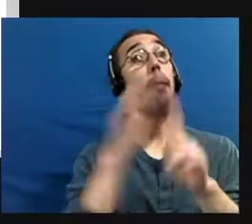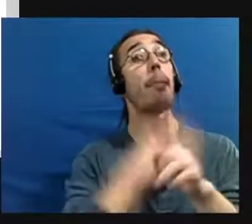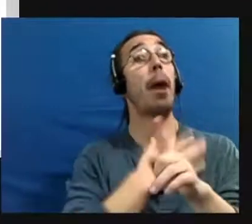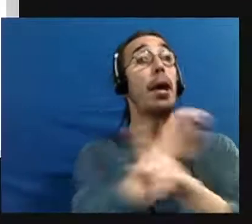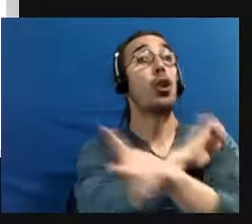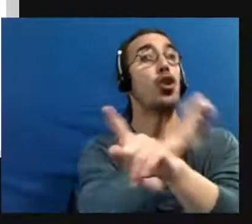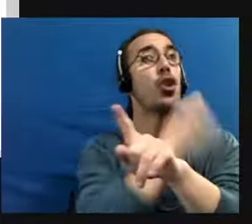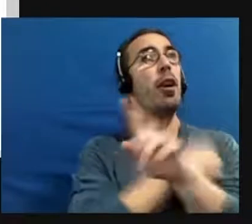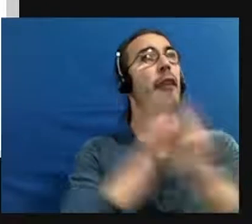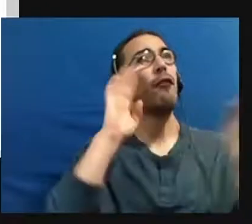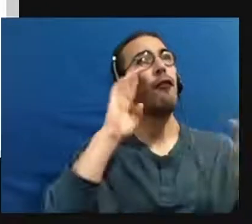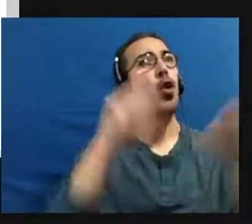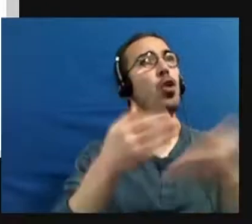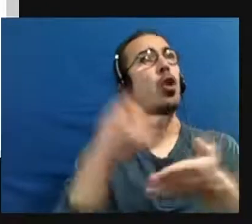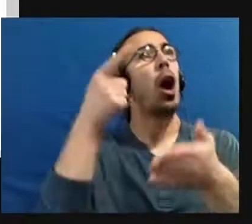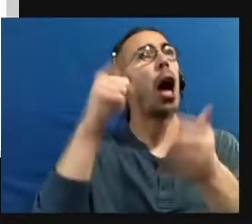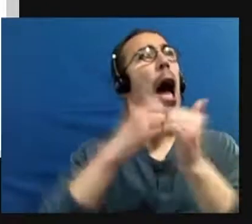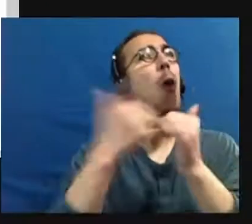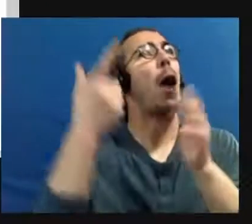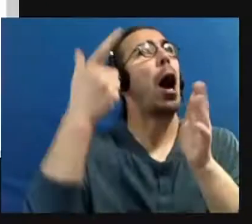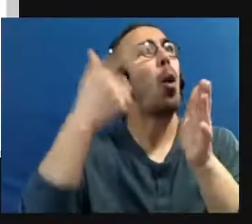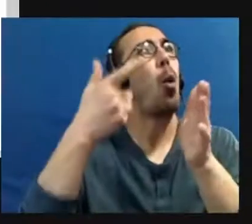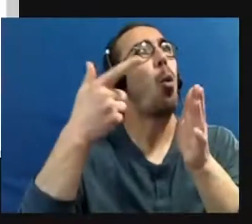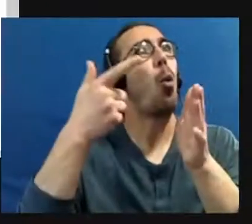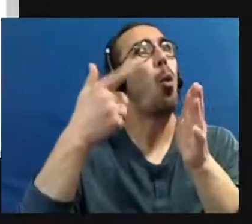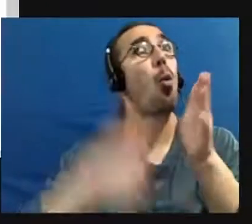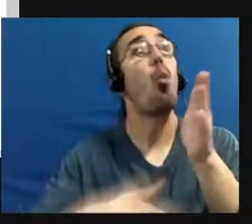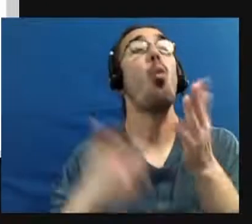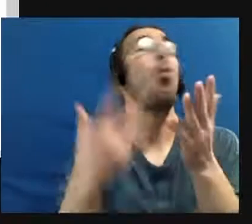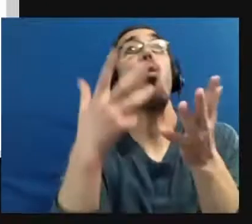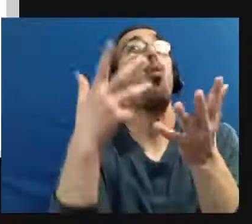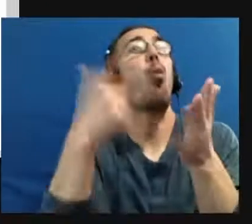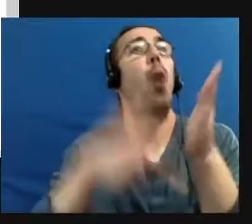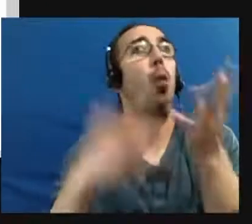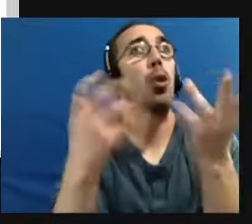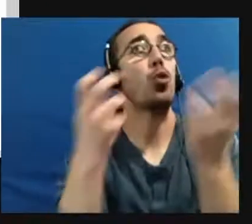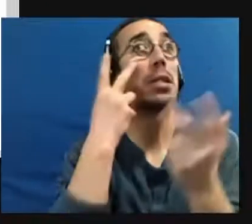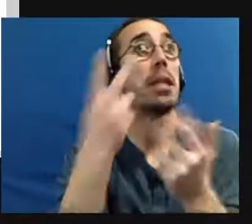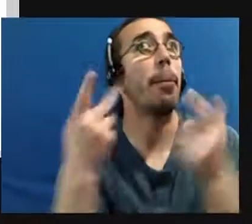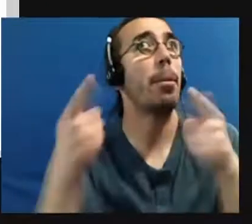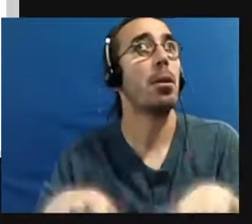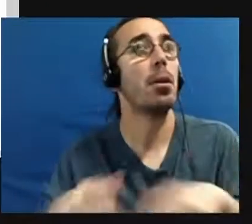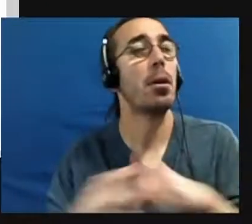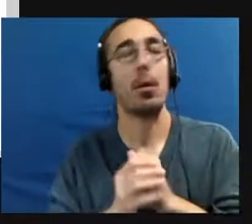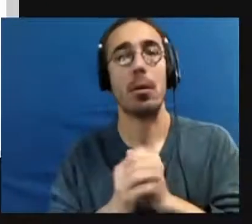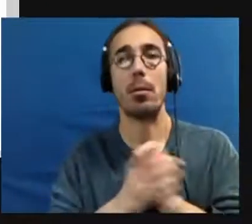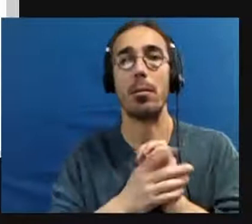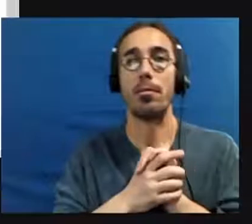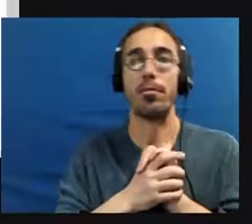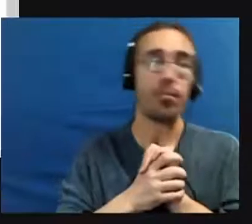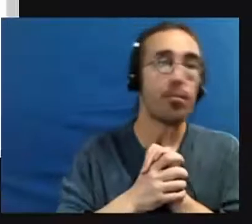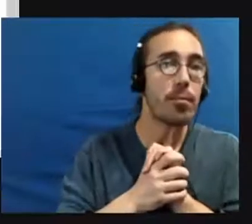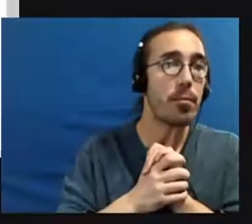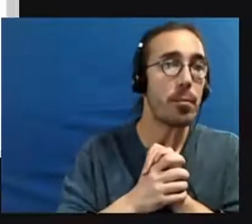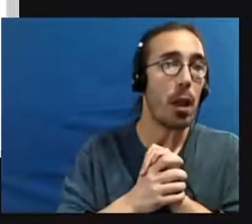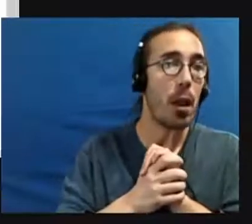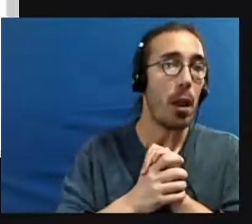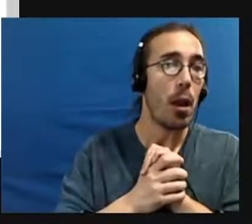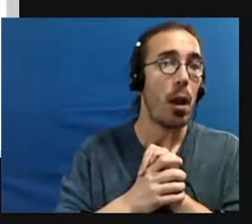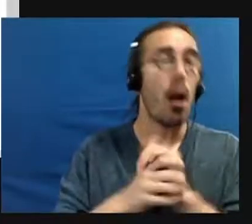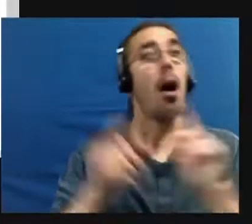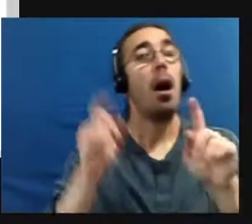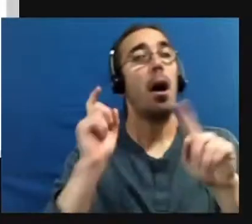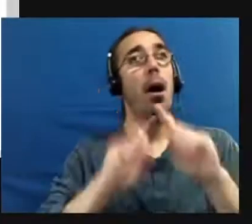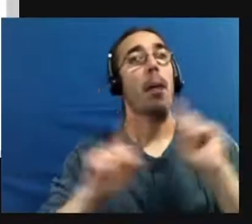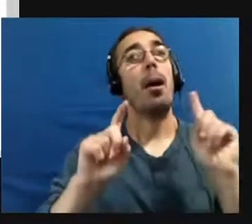I want to see it go. Obviously, blackface, hard no. But I think an even sort